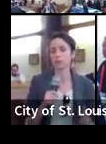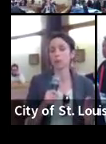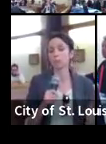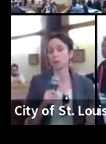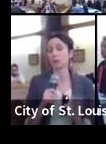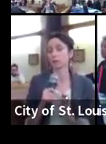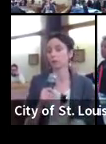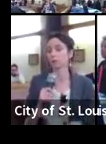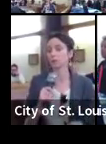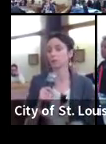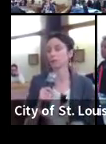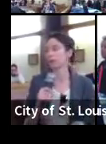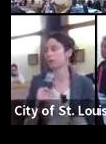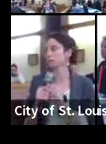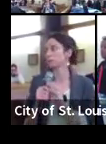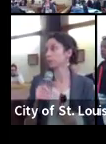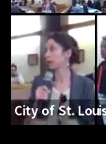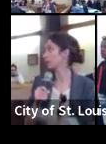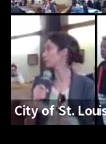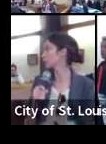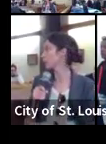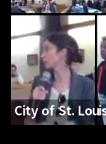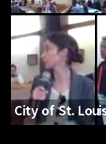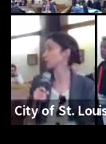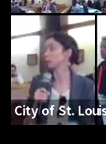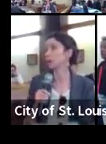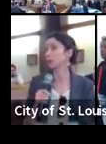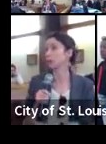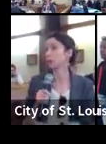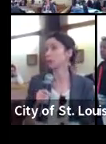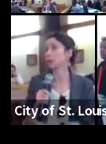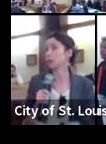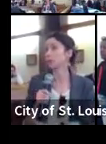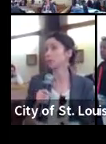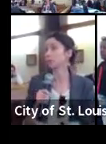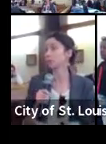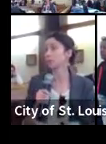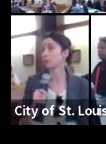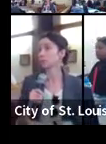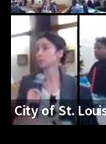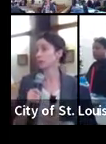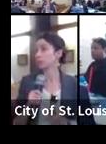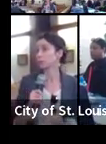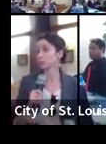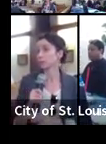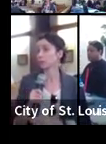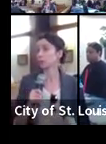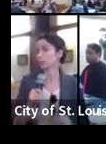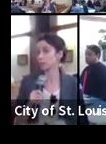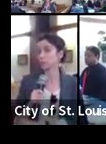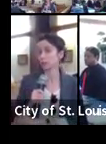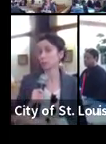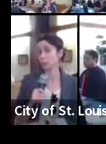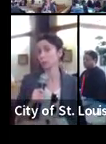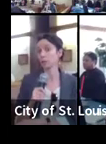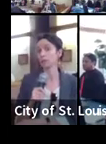things like this. But I think we're all trying to fly the conversation about there's a potential for the city